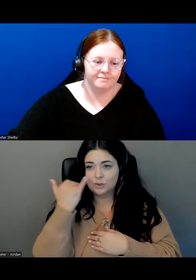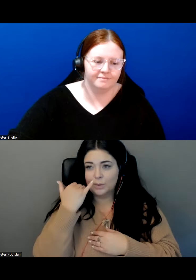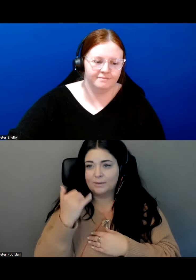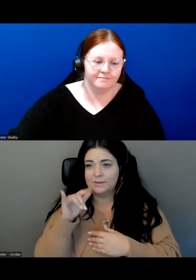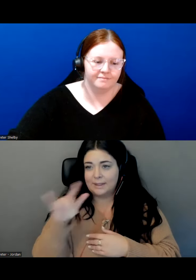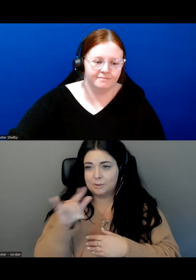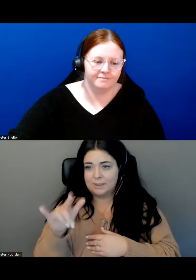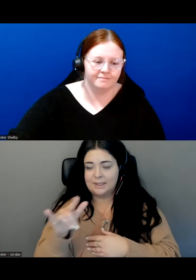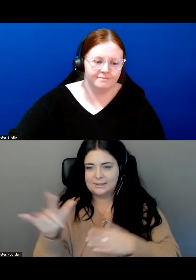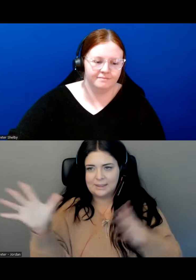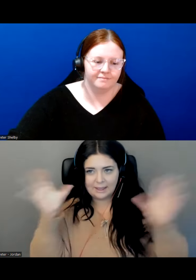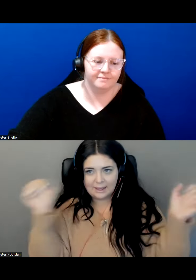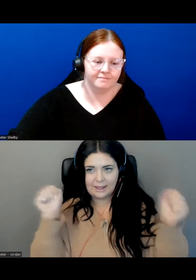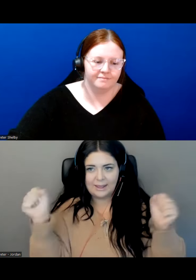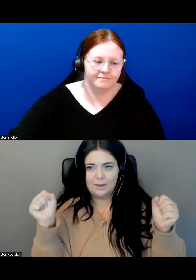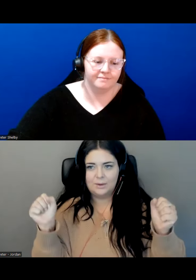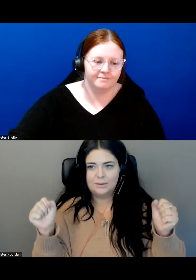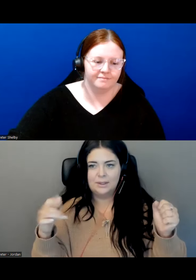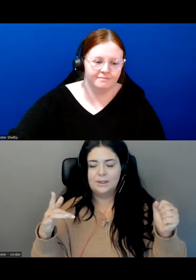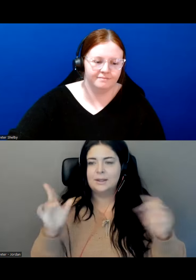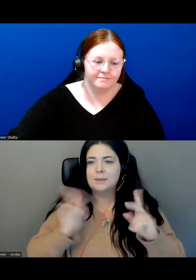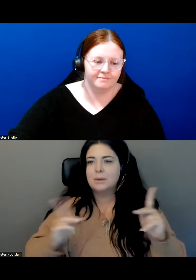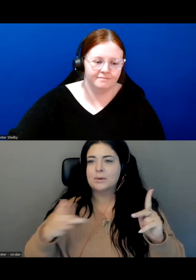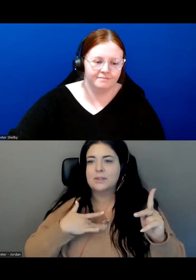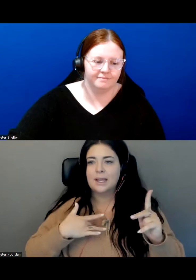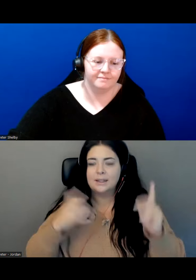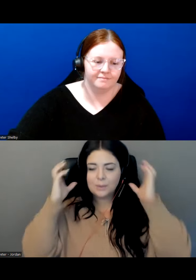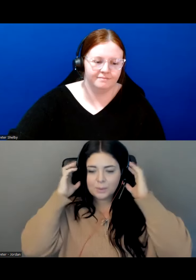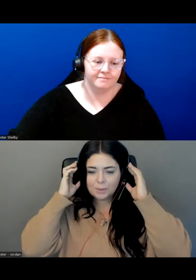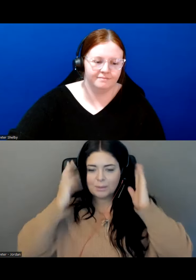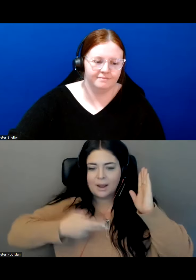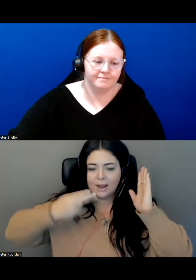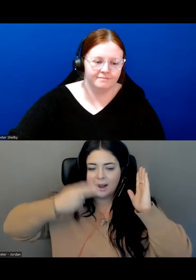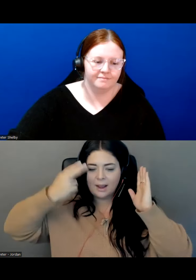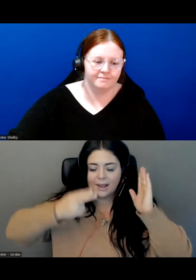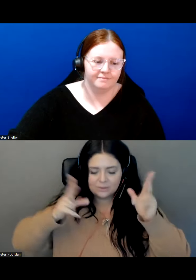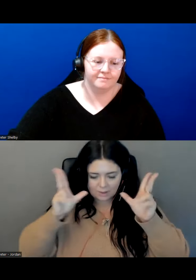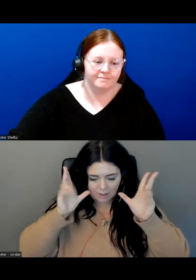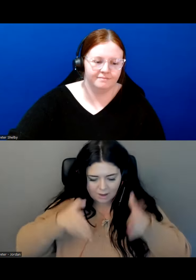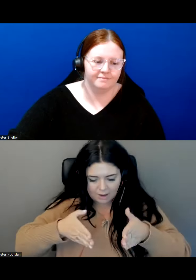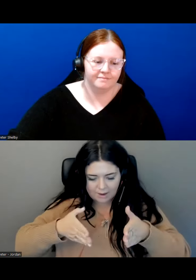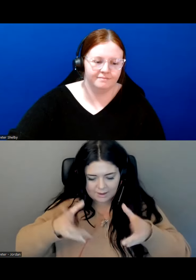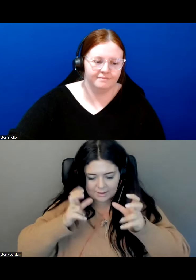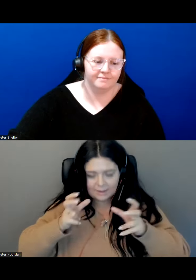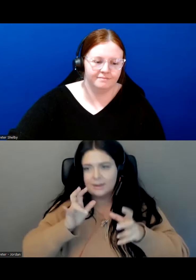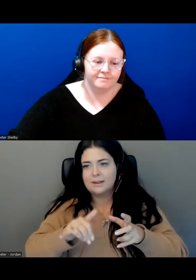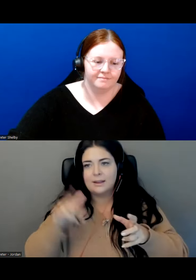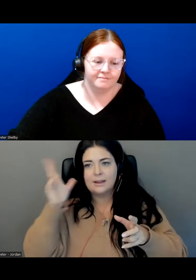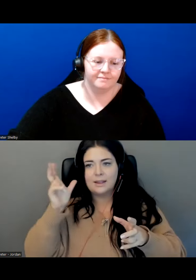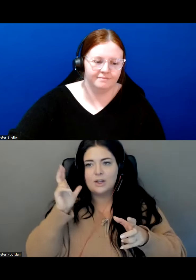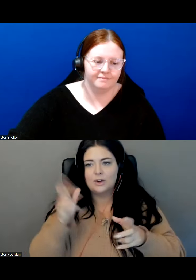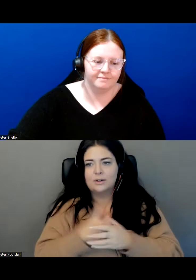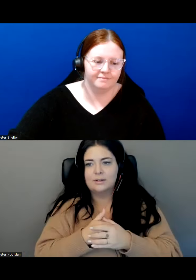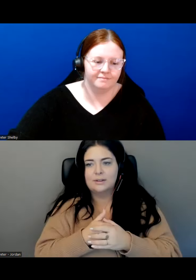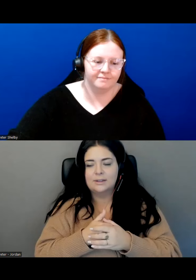you, then most people really do raise up the volume of their headphones to kind of compensate and put their music